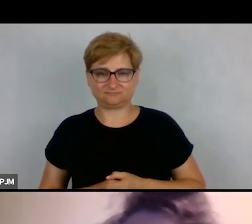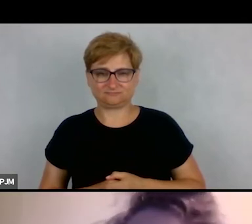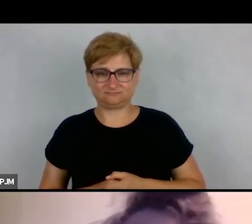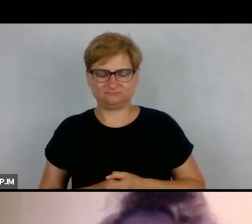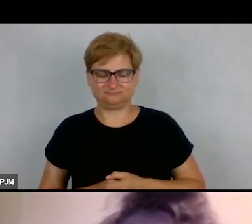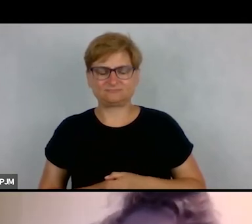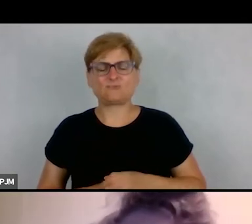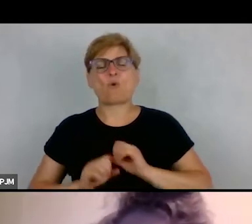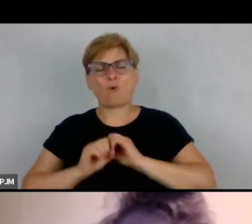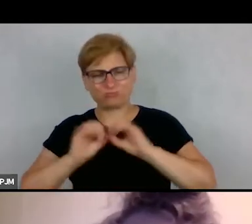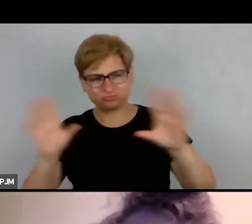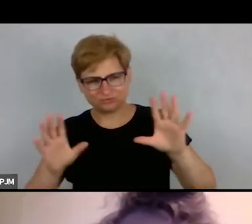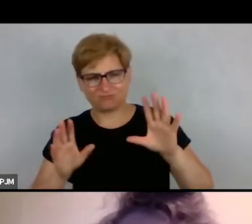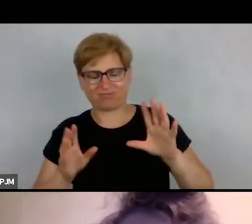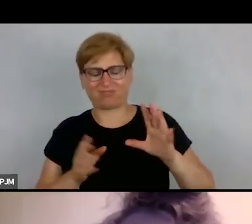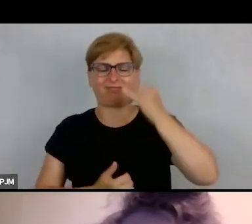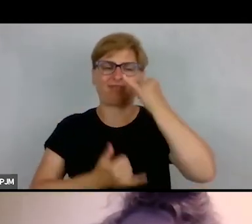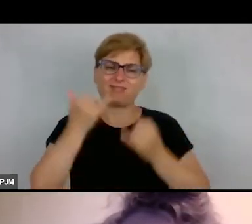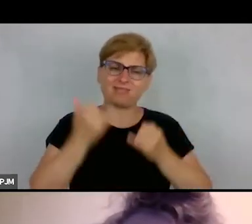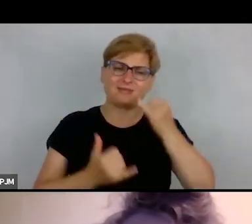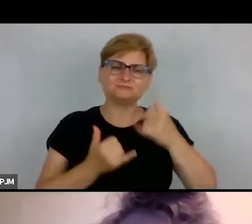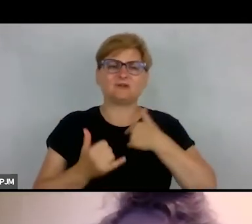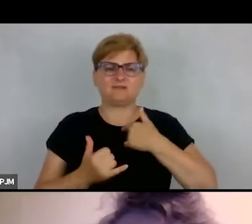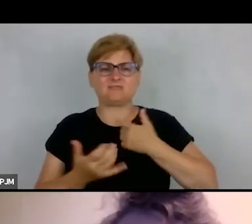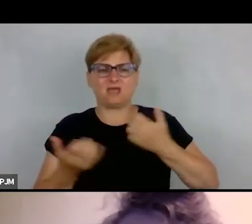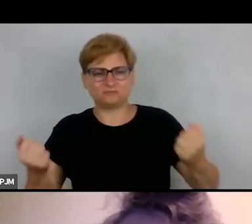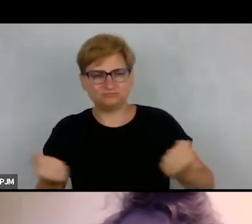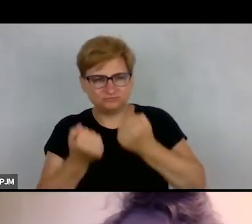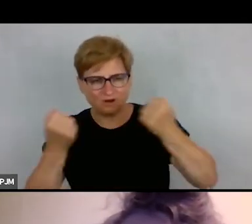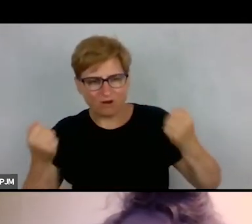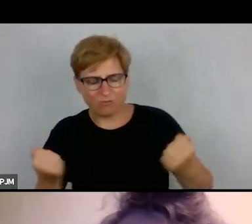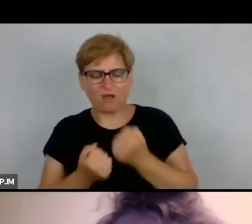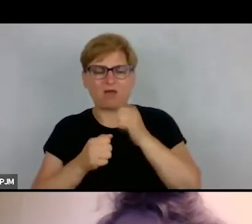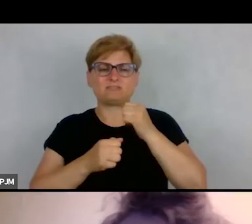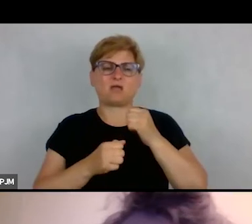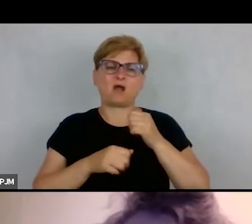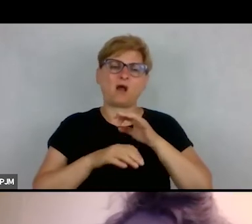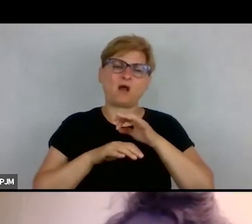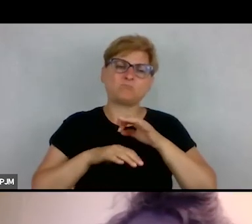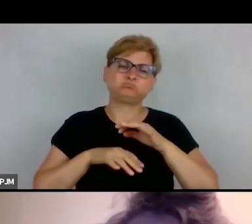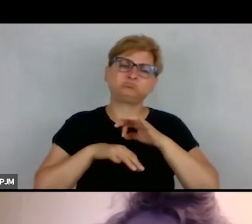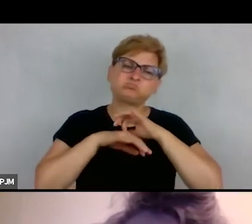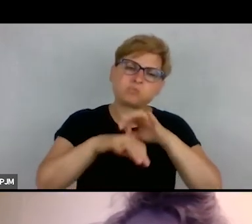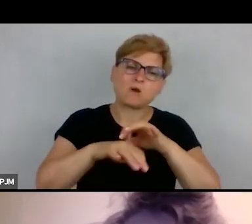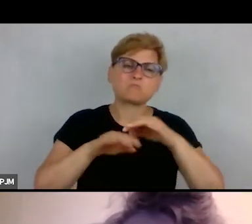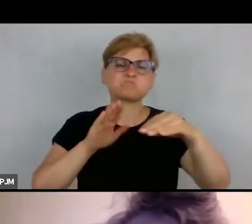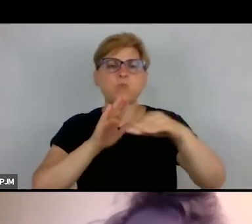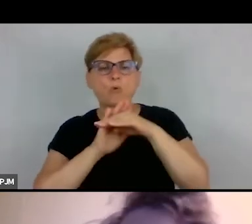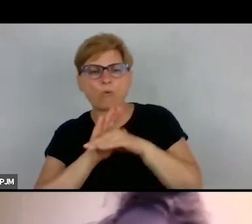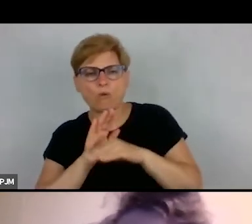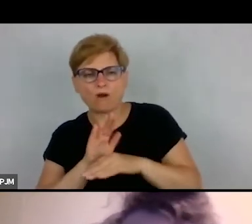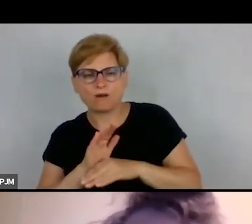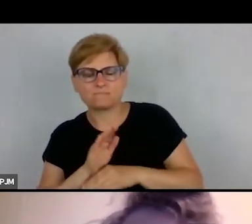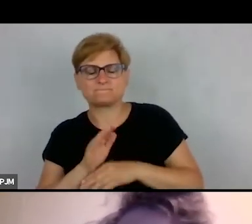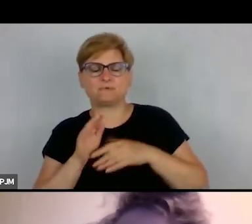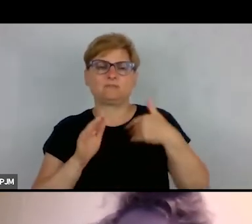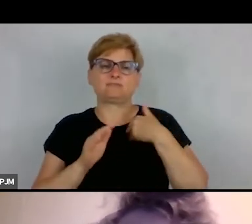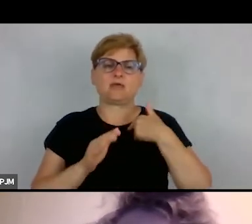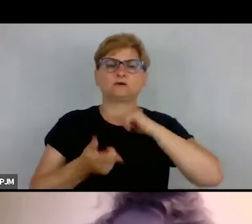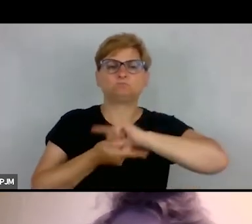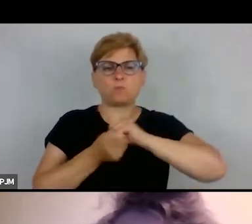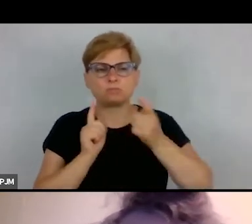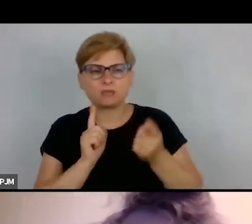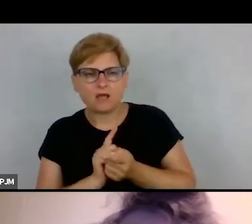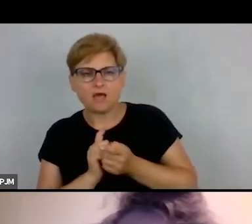do. But the question of convening people is not difficult. And maybe it's because of